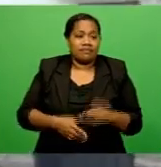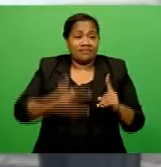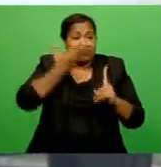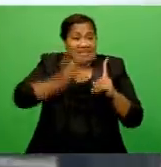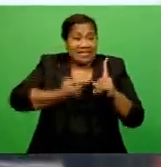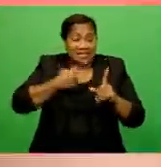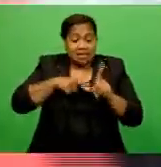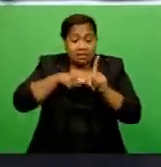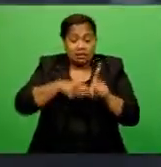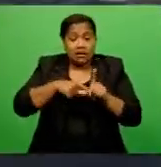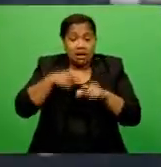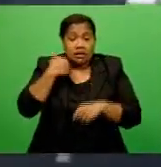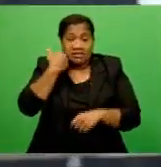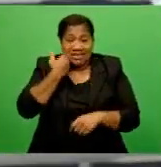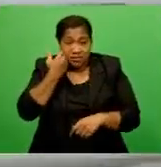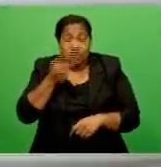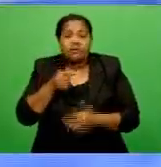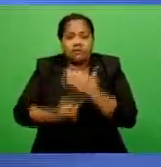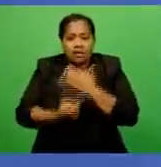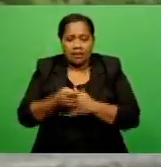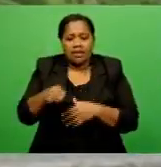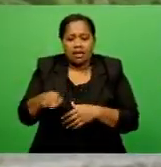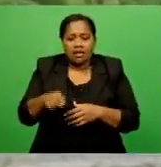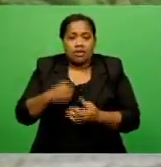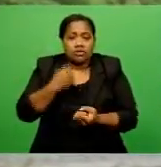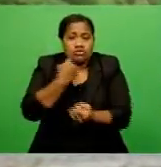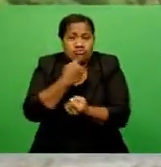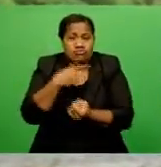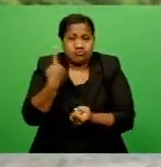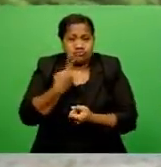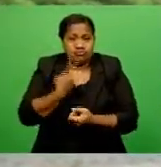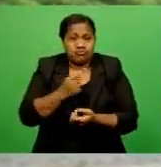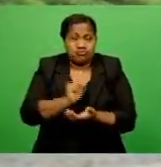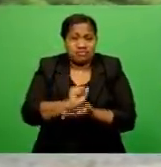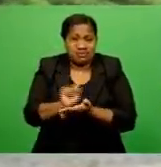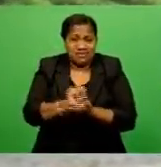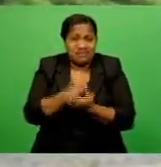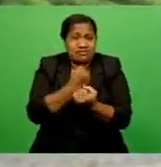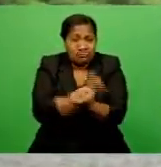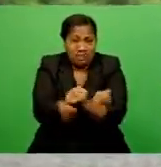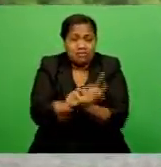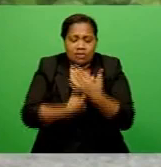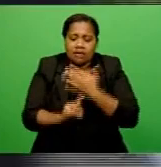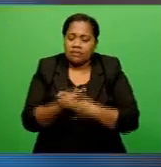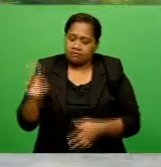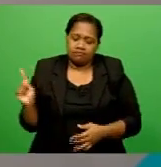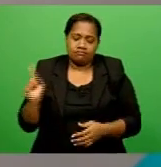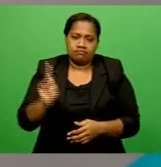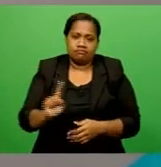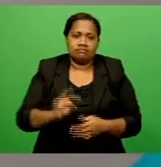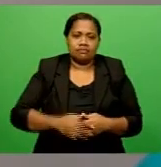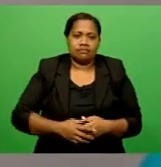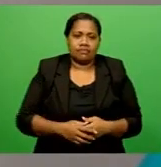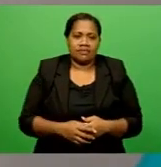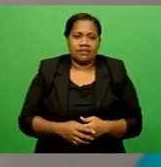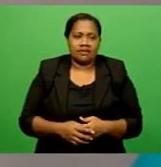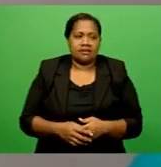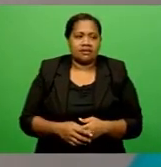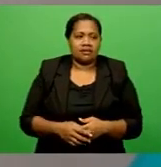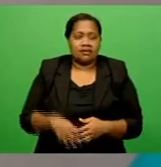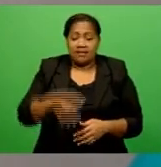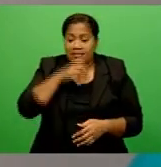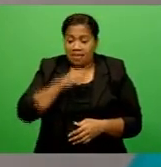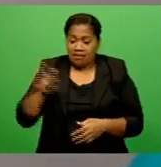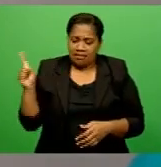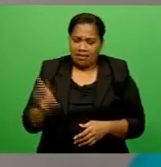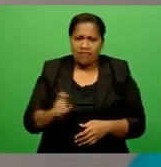sex workers get enticed by the drug dealers as they want to earn fast cash. Dealer comes to you with a $100 bag of